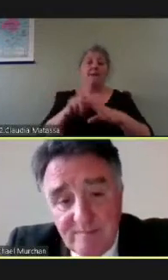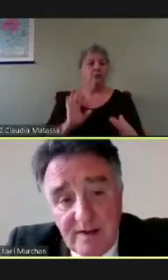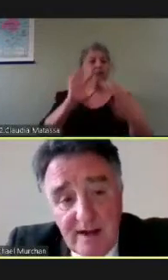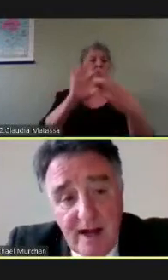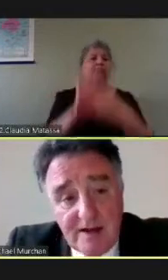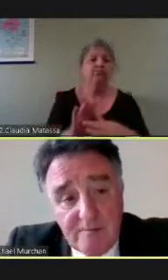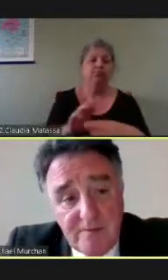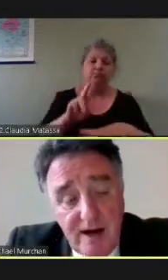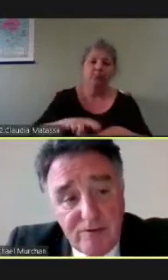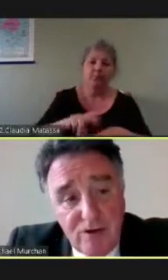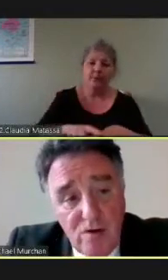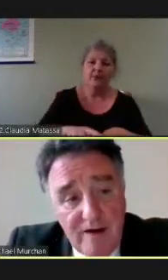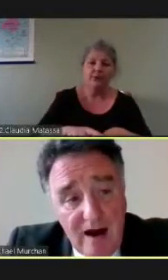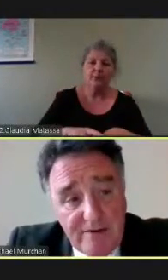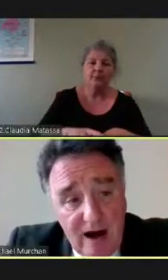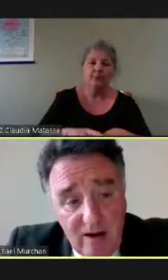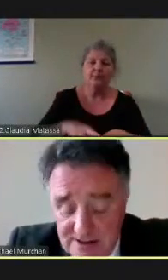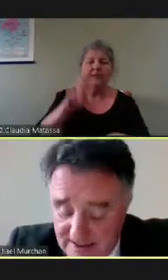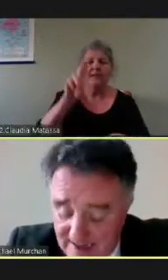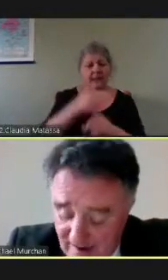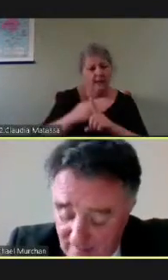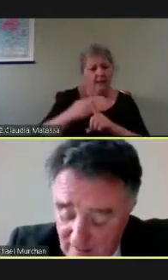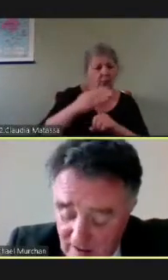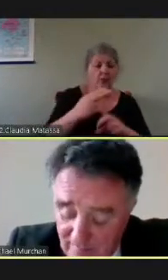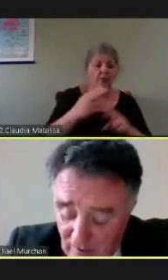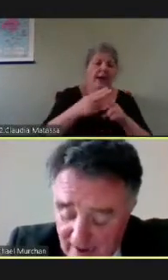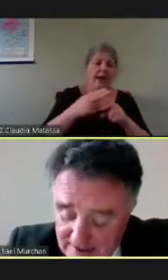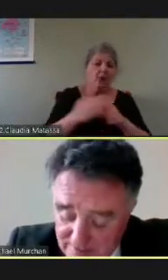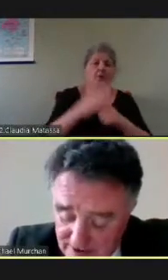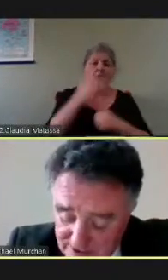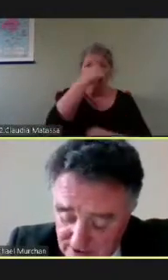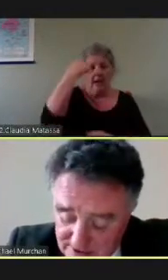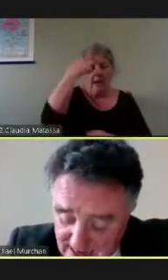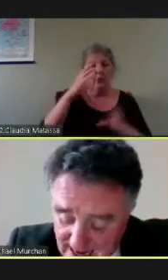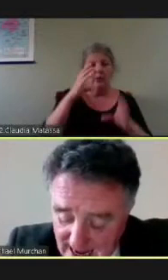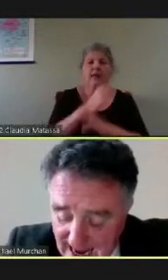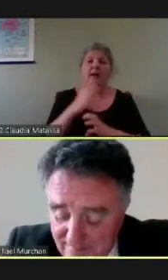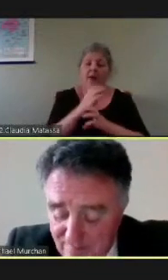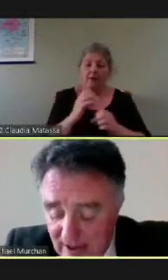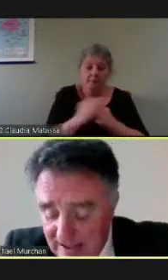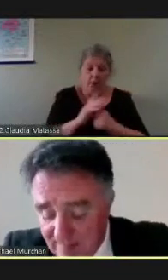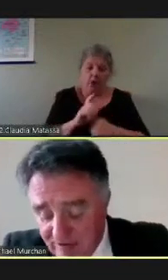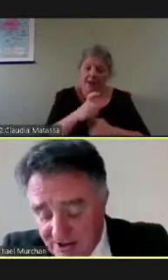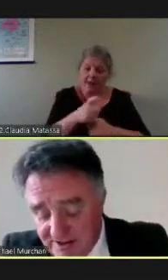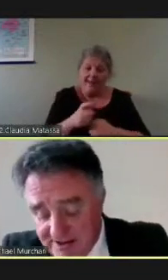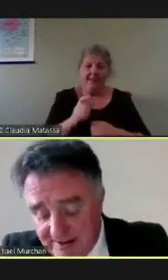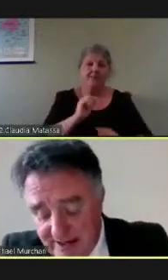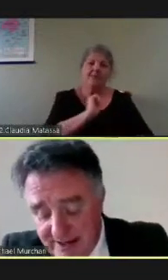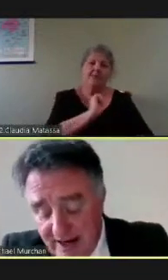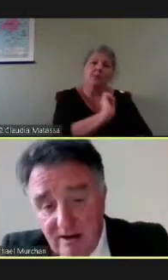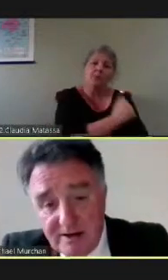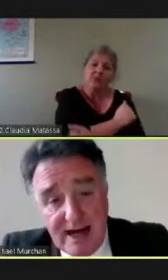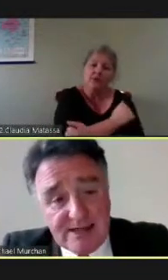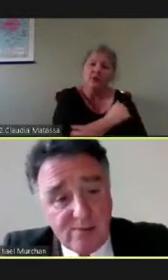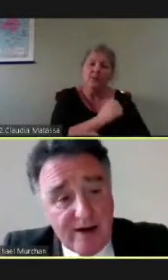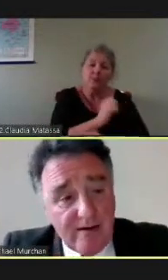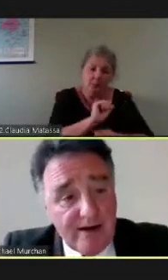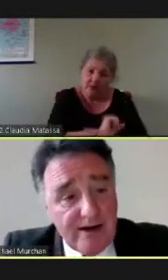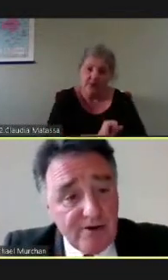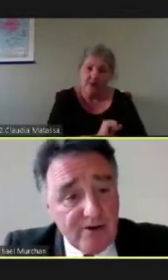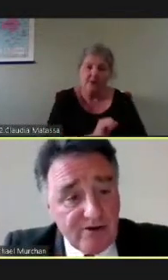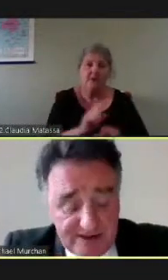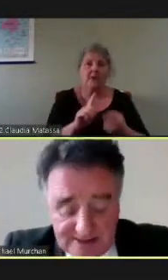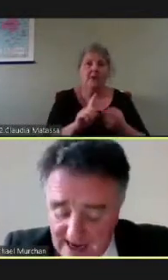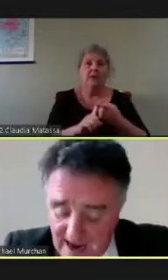travel. It can improve out-of-hours care for ex-prisoners. And pilot projects in Ireland and